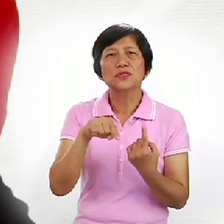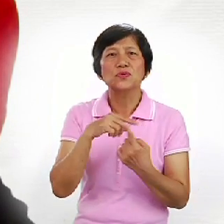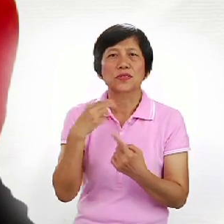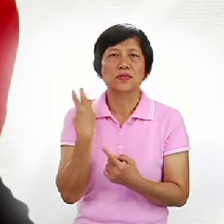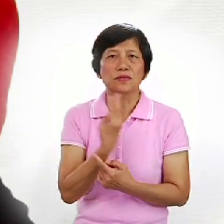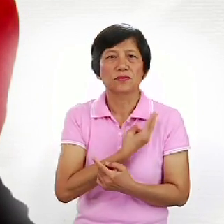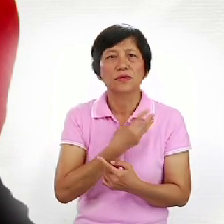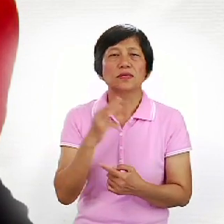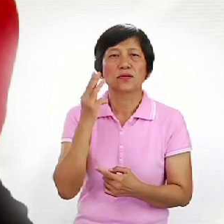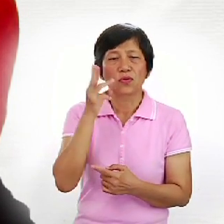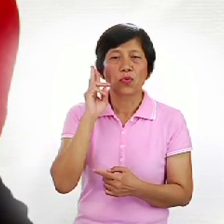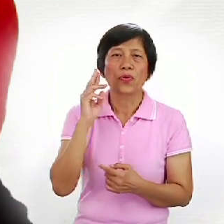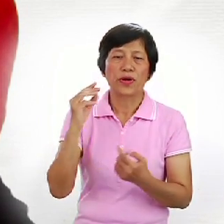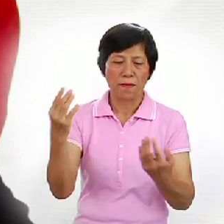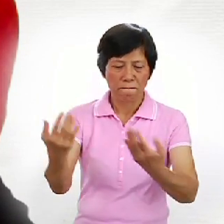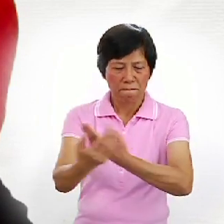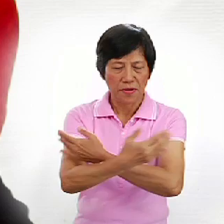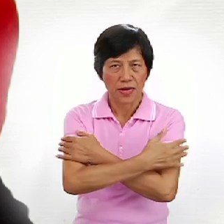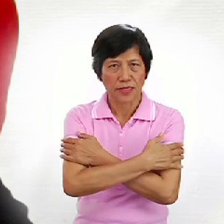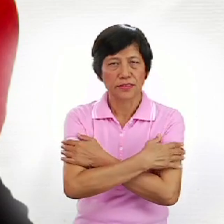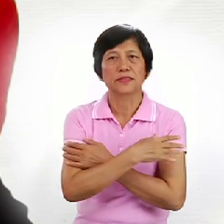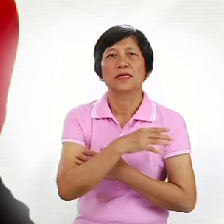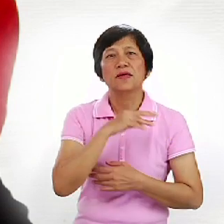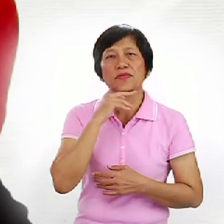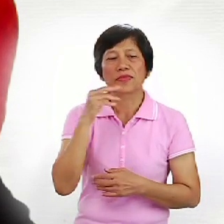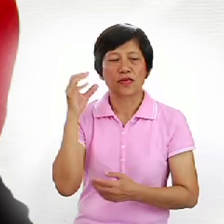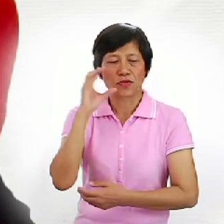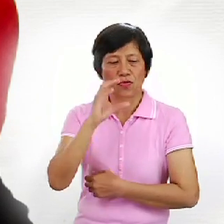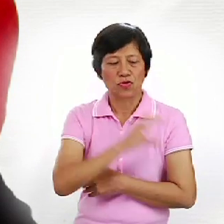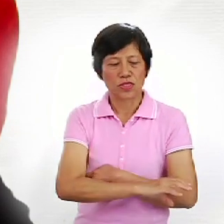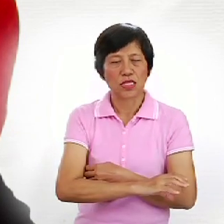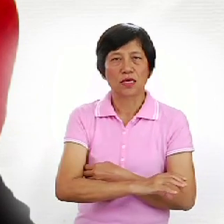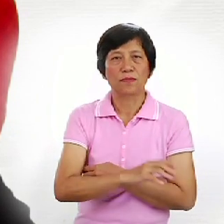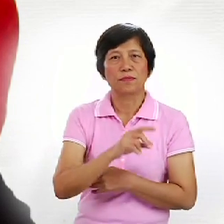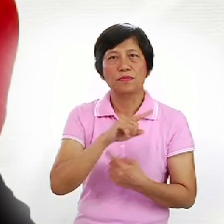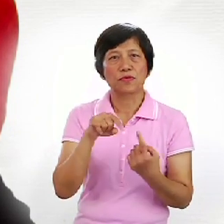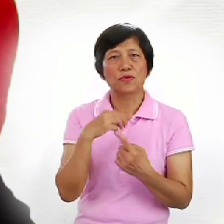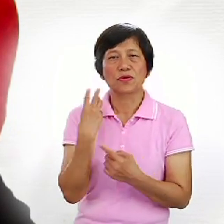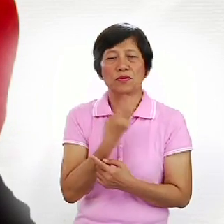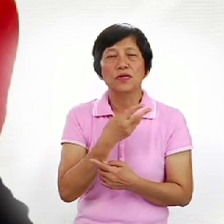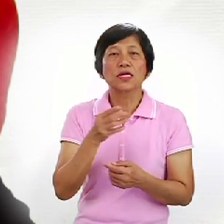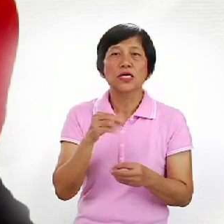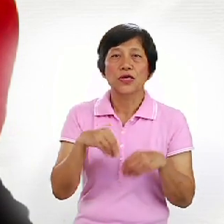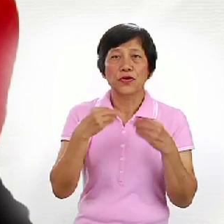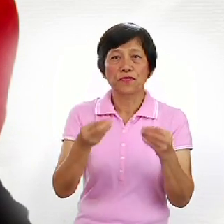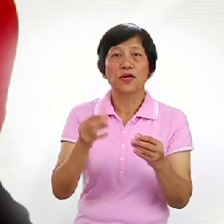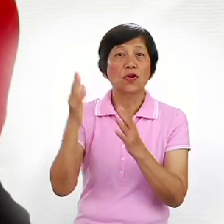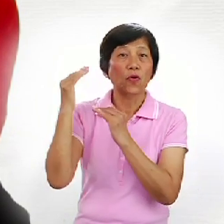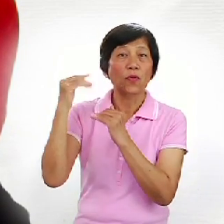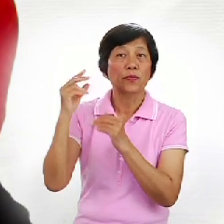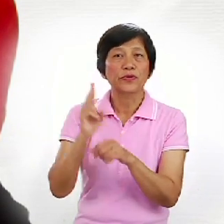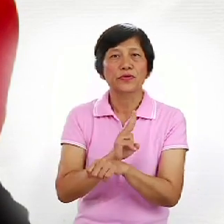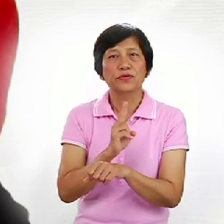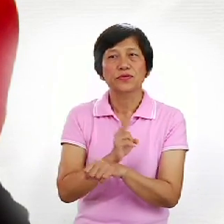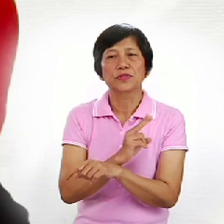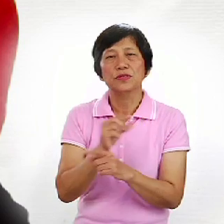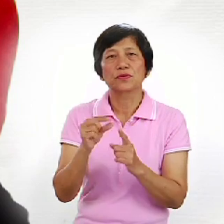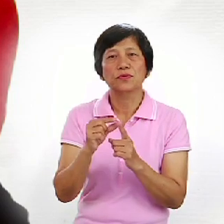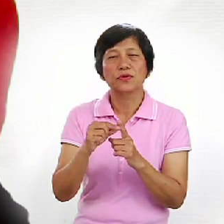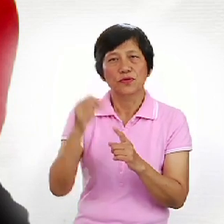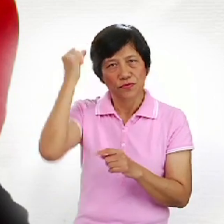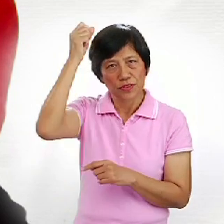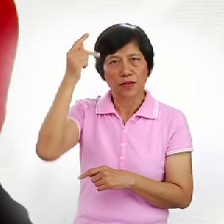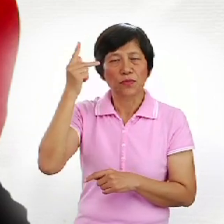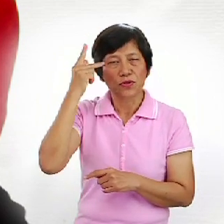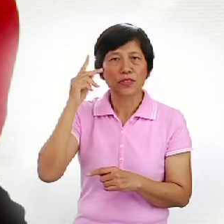were embraced and not condemned, when we were given hope, using the terminology of St. Paul in the